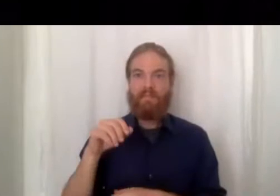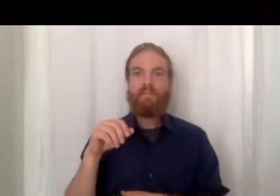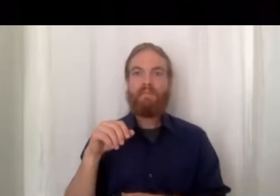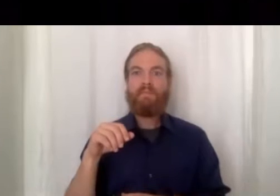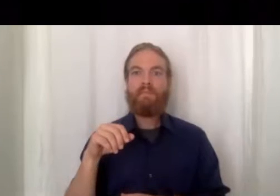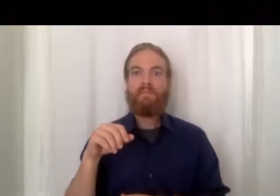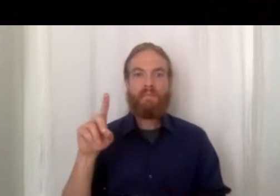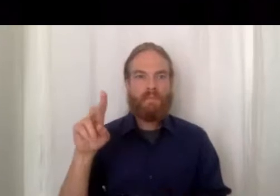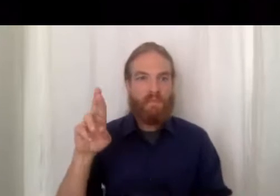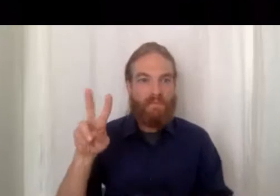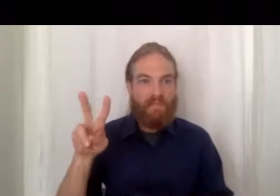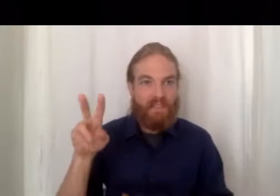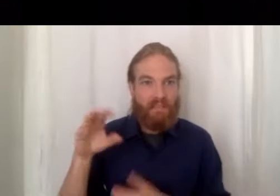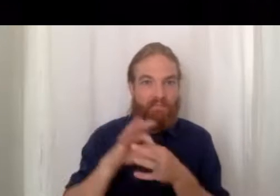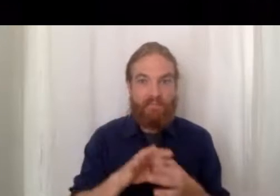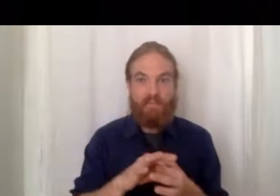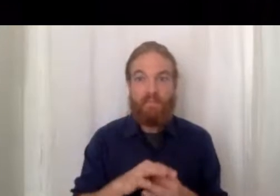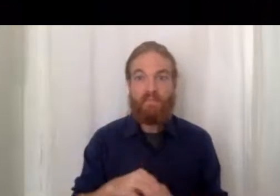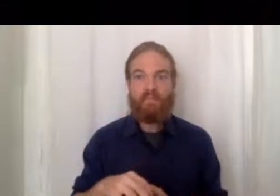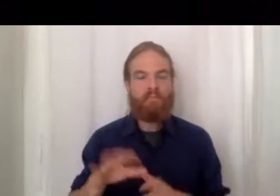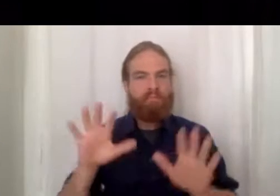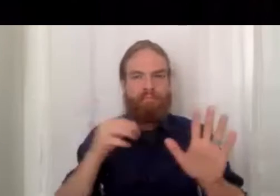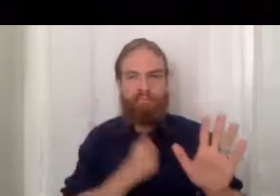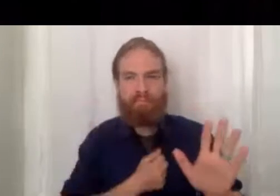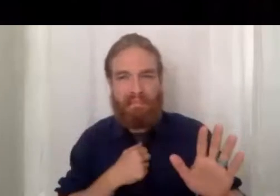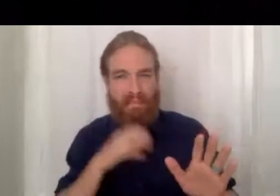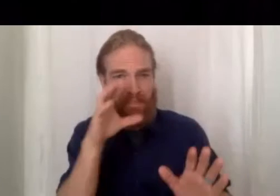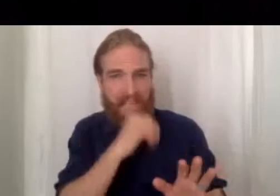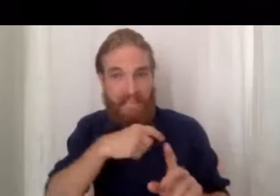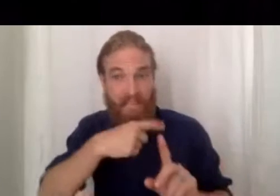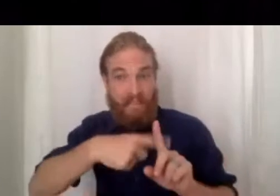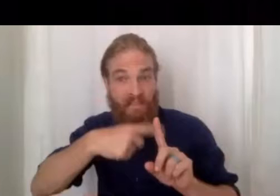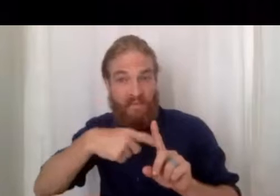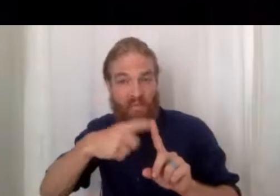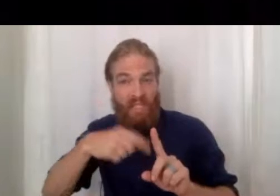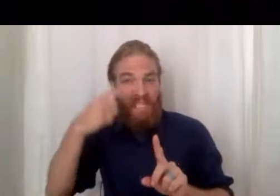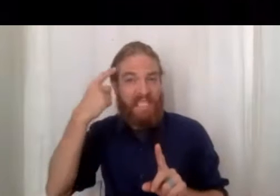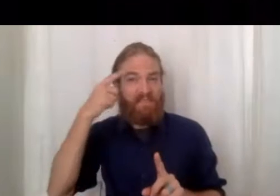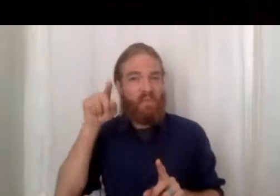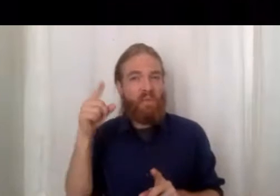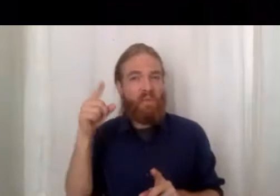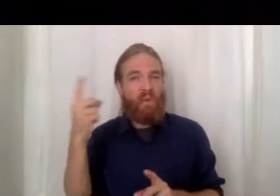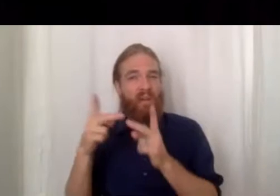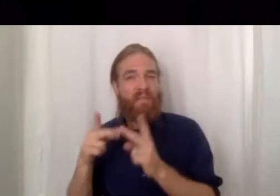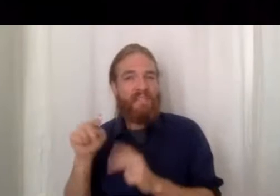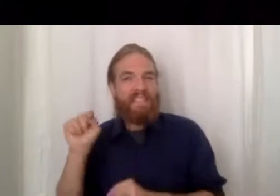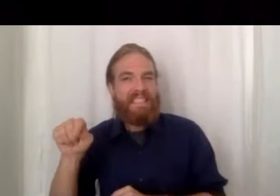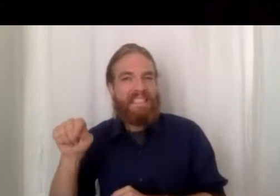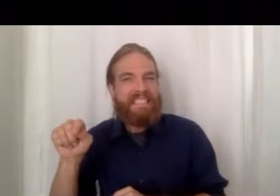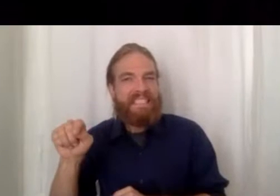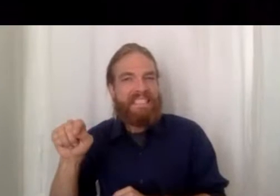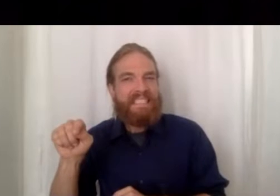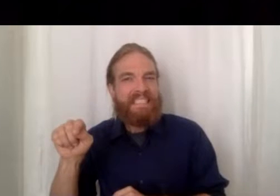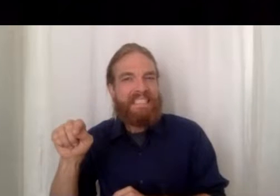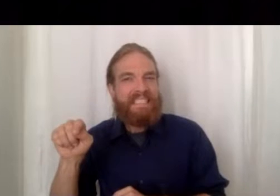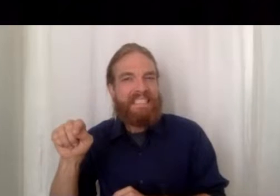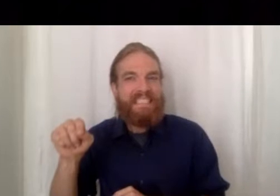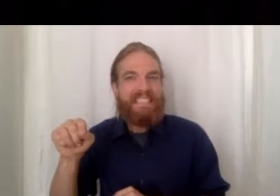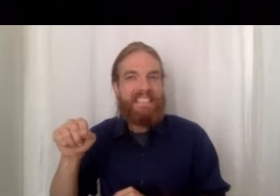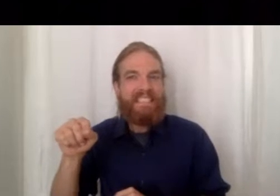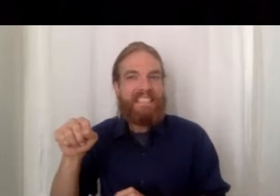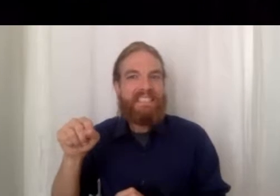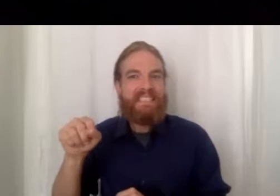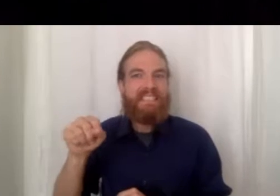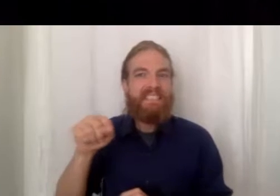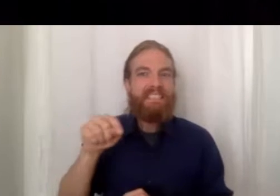is for one space. That space, the use of that space is shared by City of Fountain